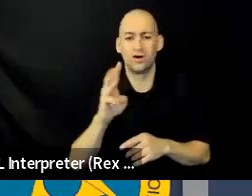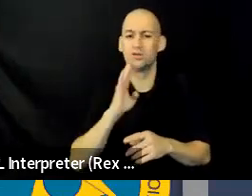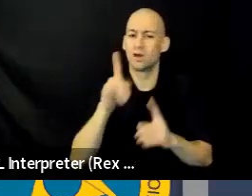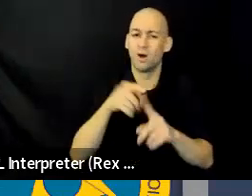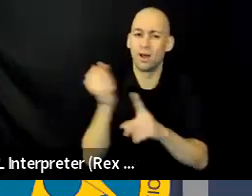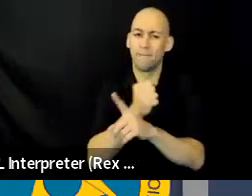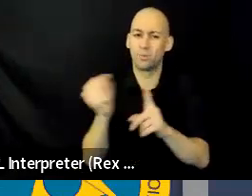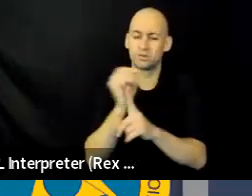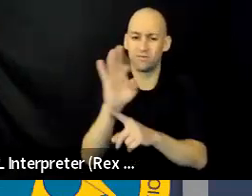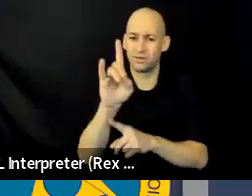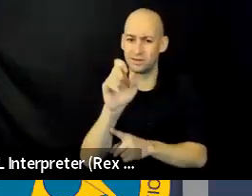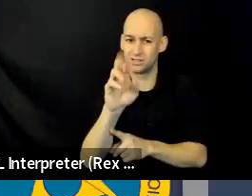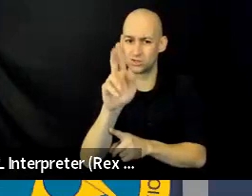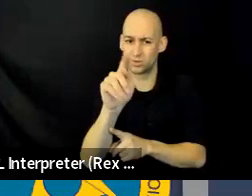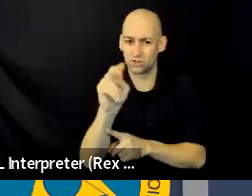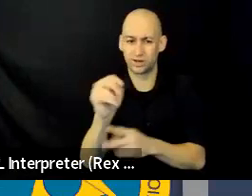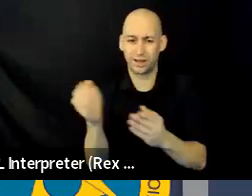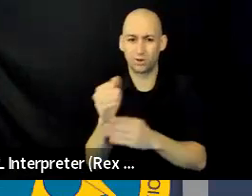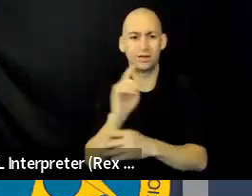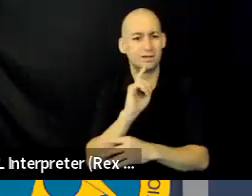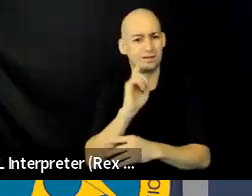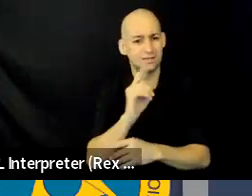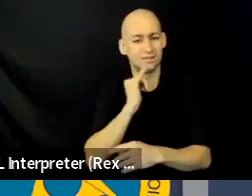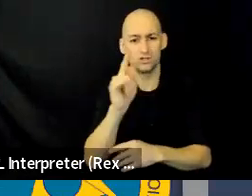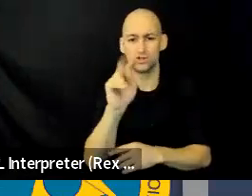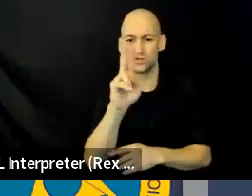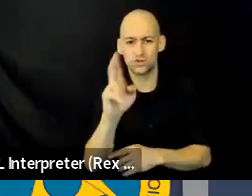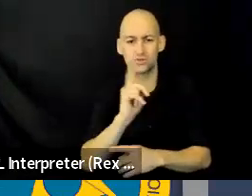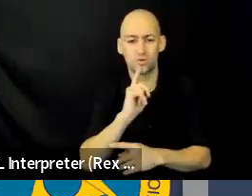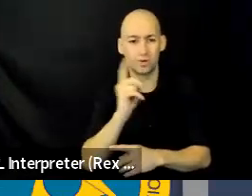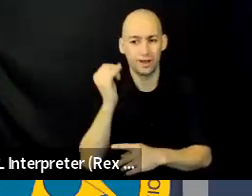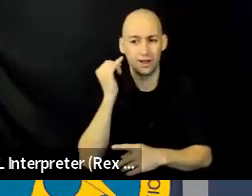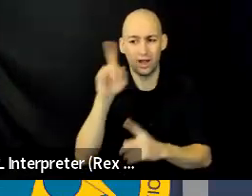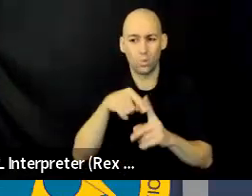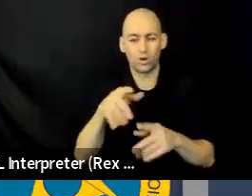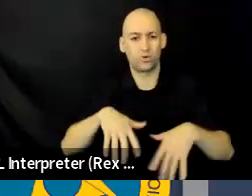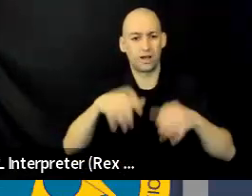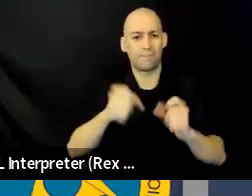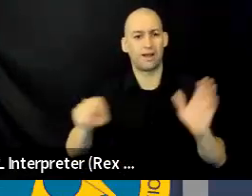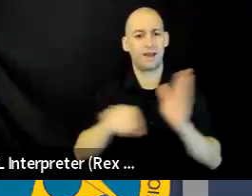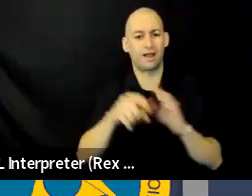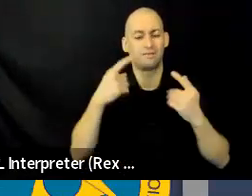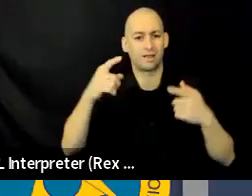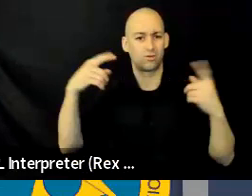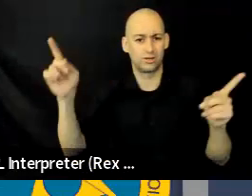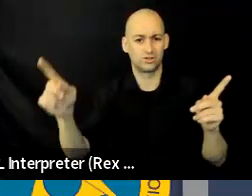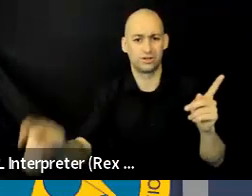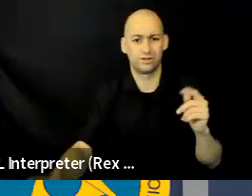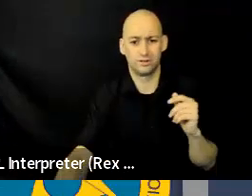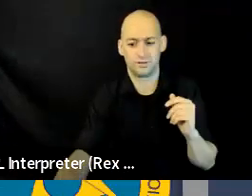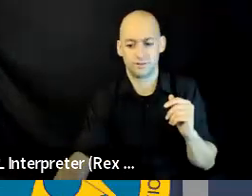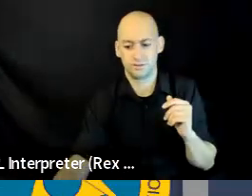discretion here. Scott, is it true that when you adopted the negative declaration, that was prior to the freeway use agreement?